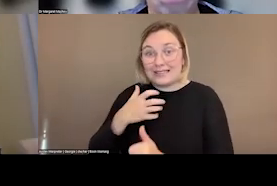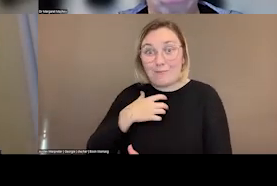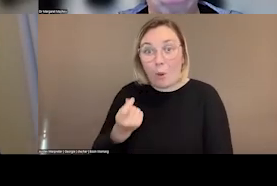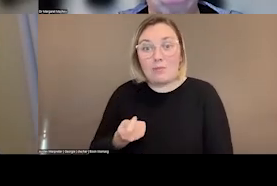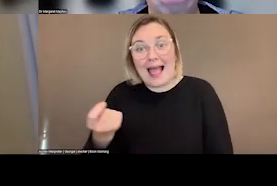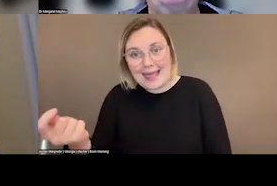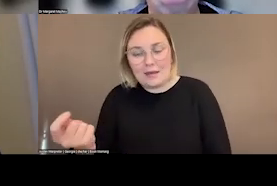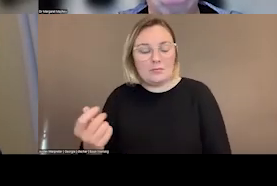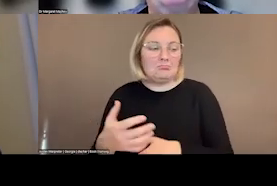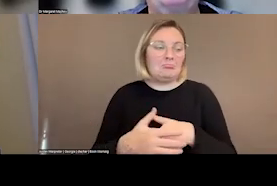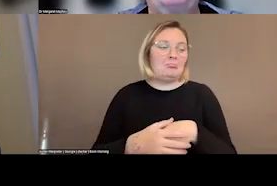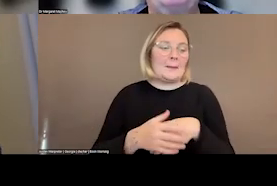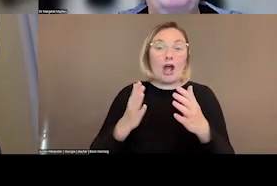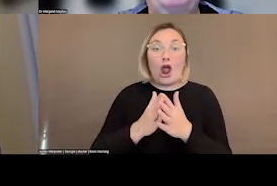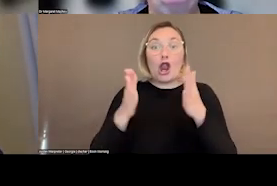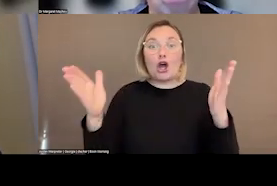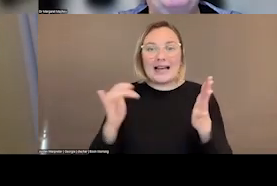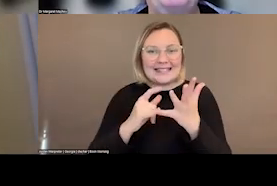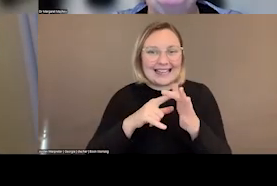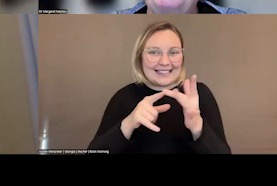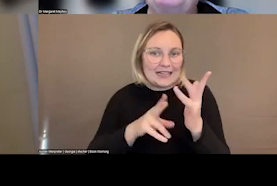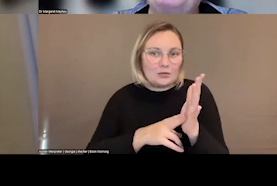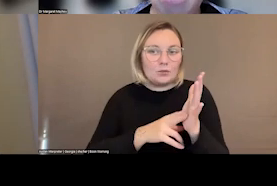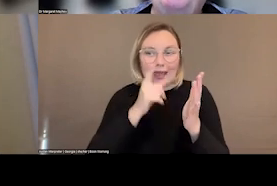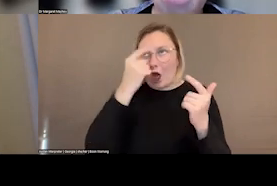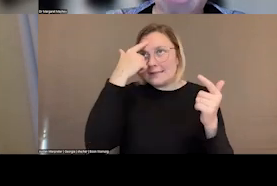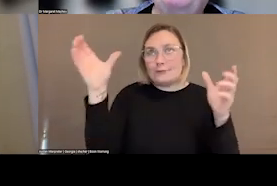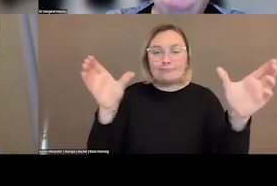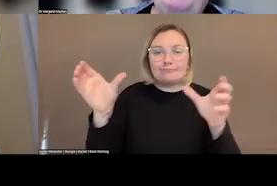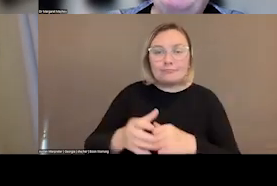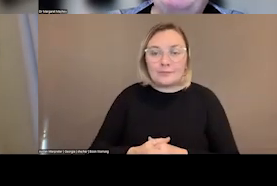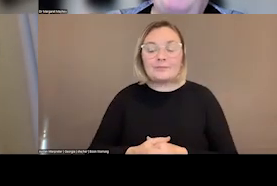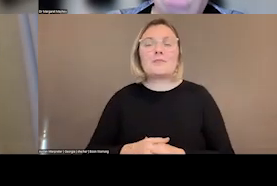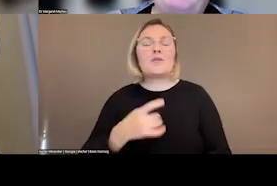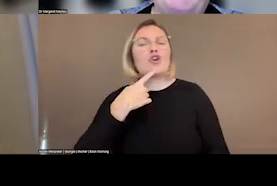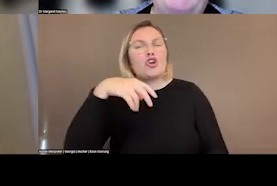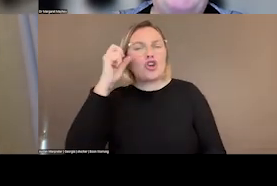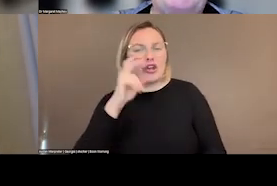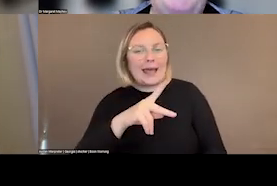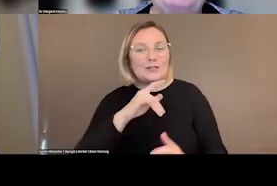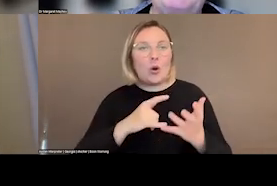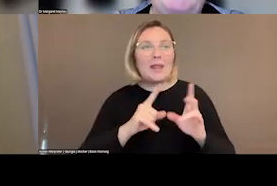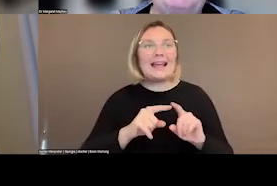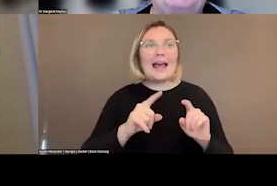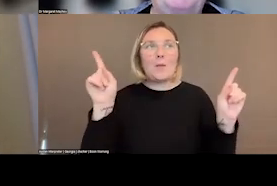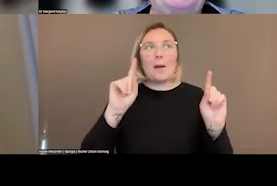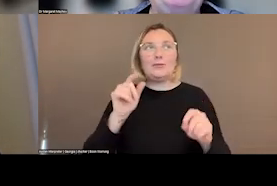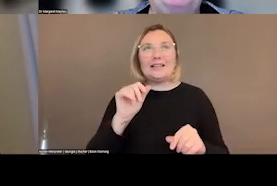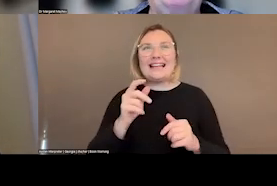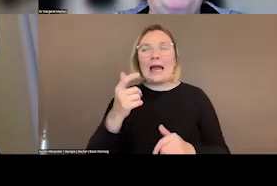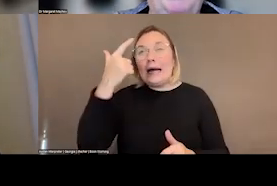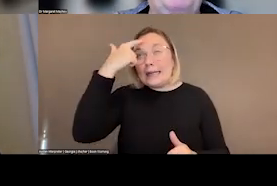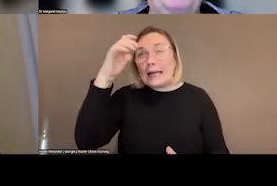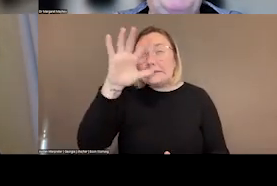consider a longer season or, things like that. So I'm really making kind of educated guesstimates. Is it Yes. going to be